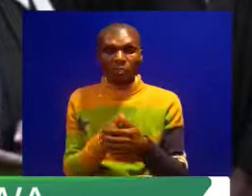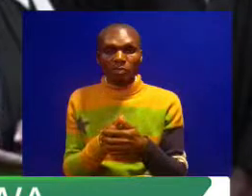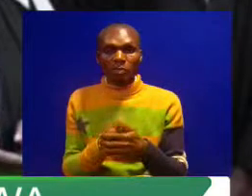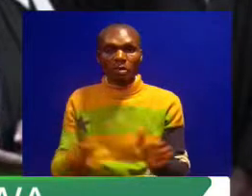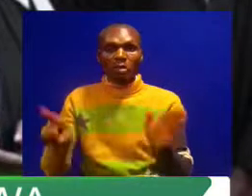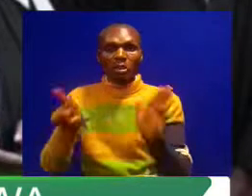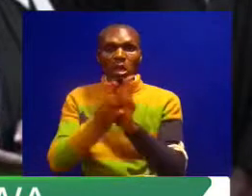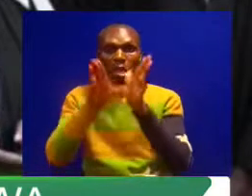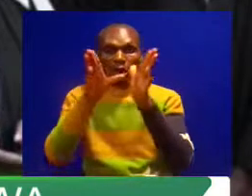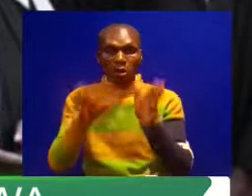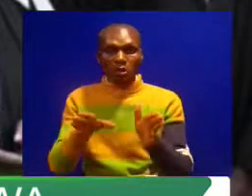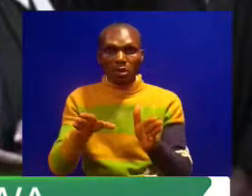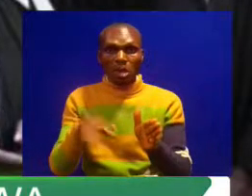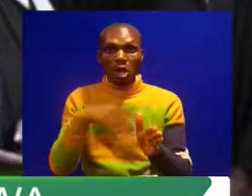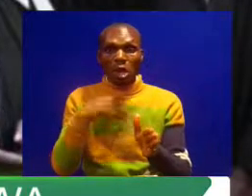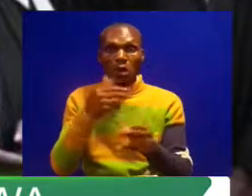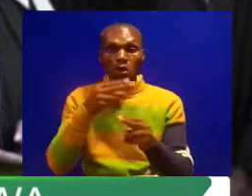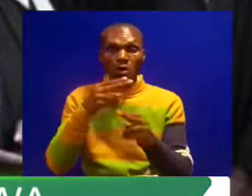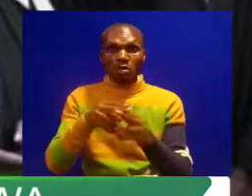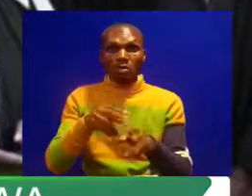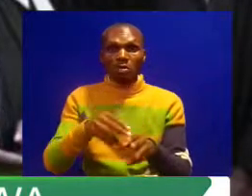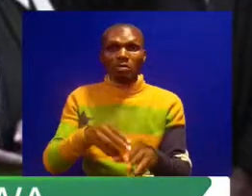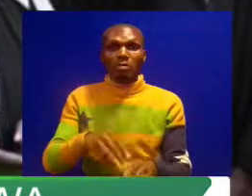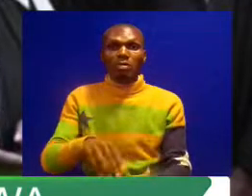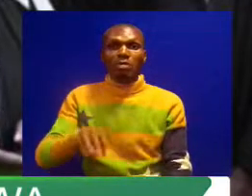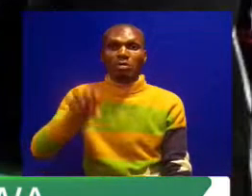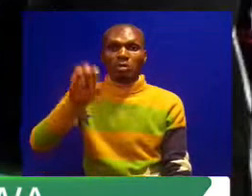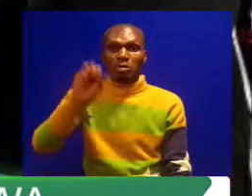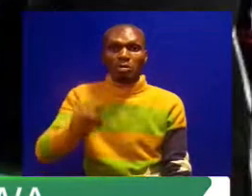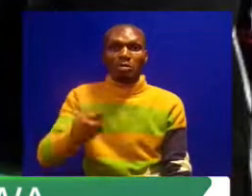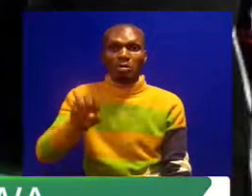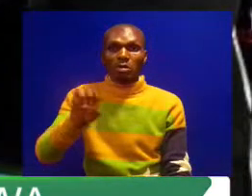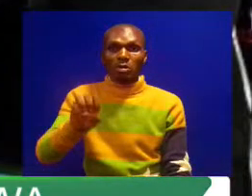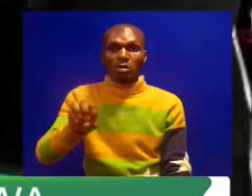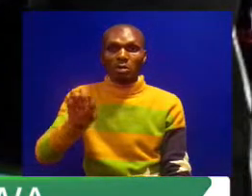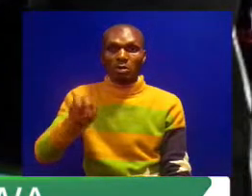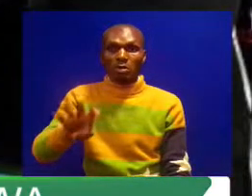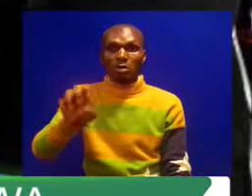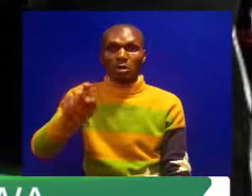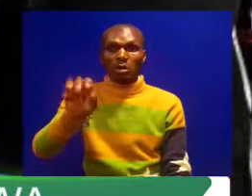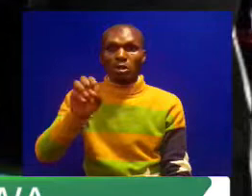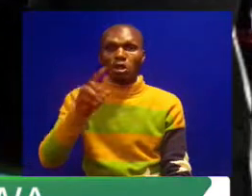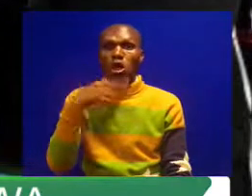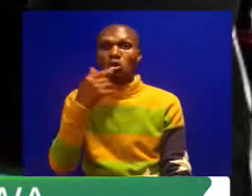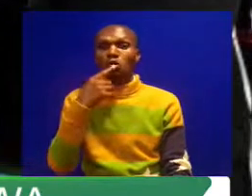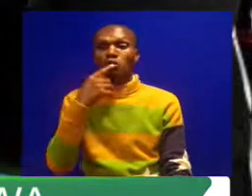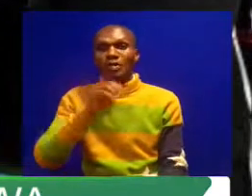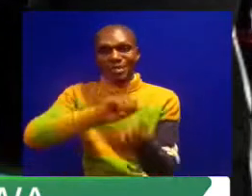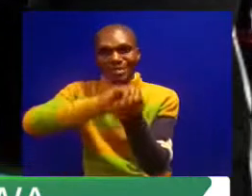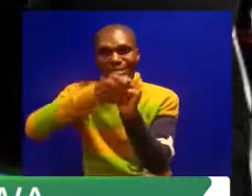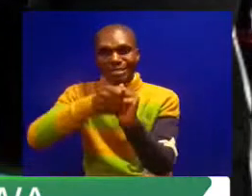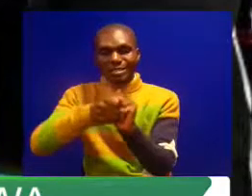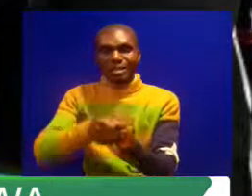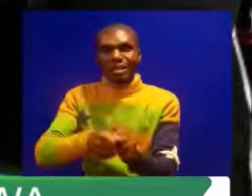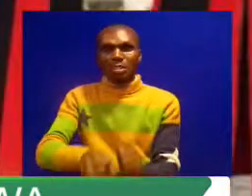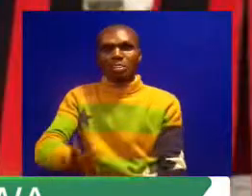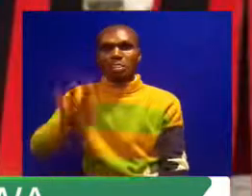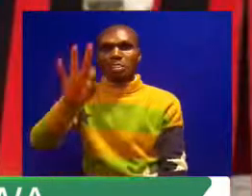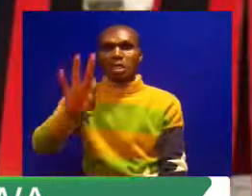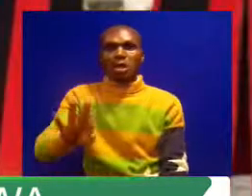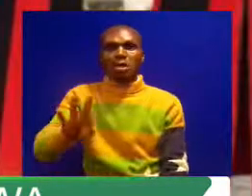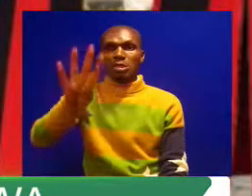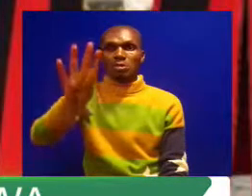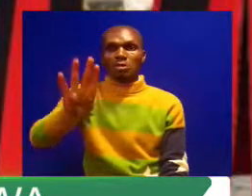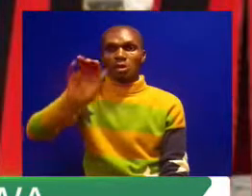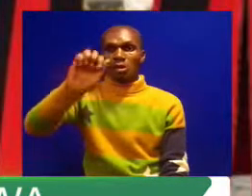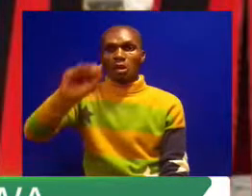oye Raila Odinga, omo subati Julie Soweto, oyu kwa nerete igoro yogo chenchiwa wechi form 34A, buna